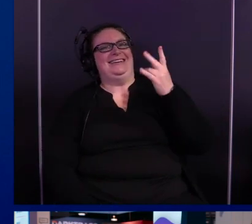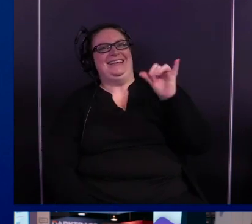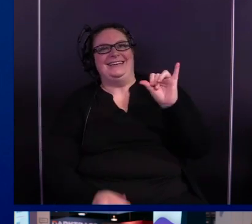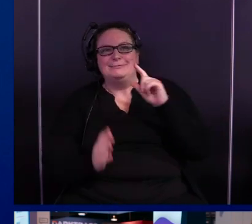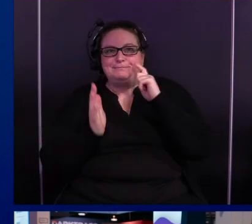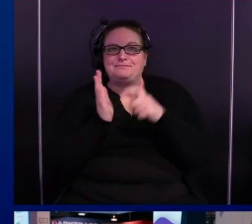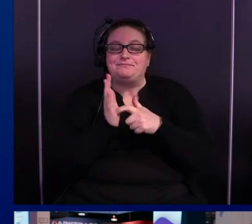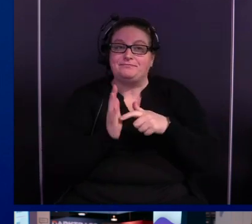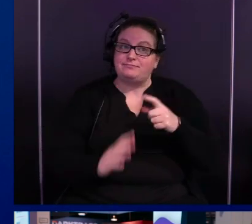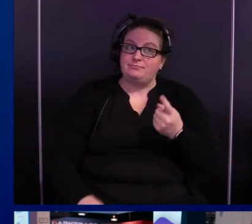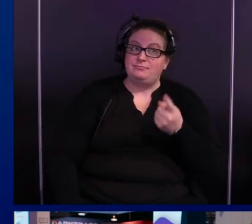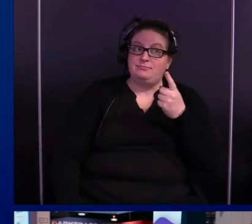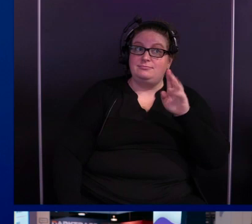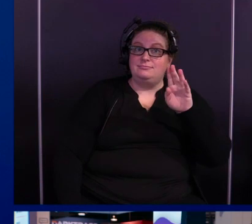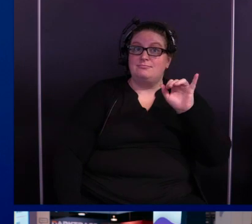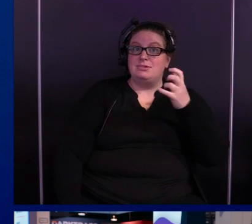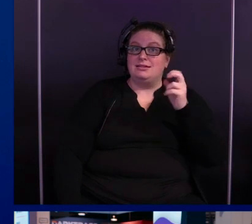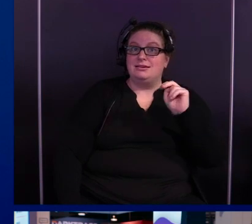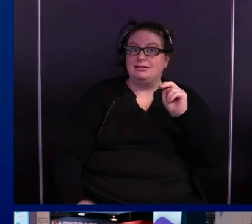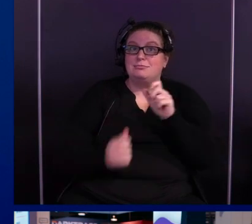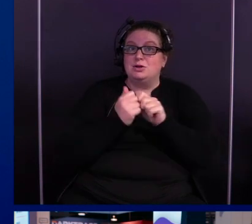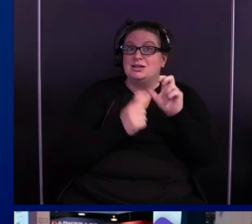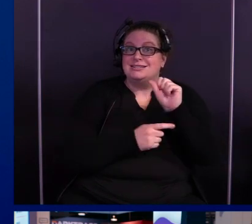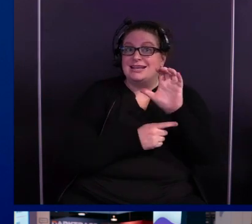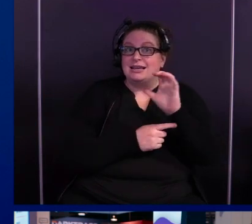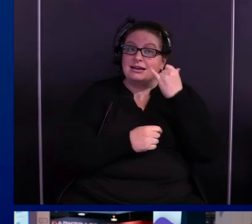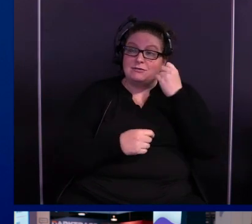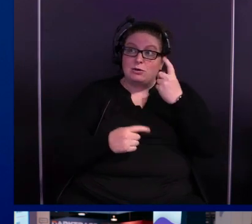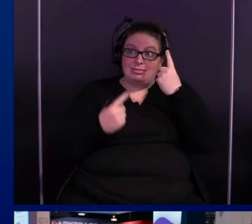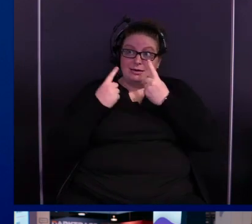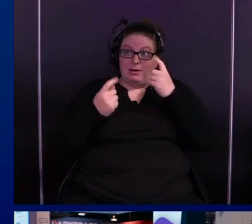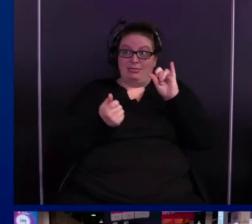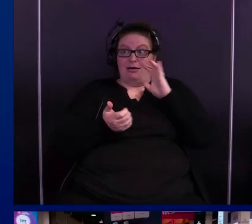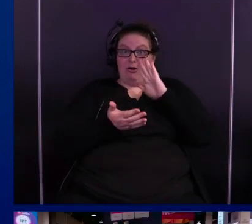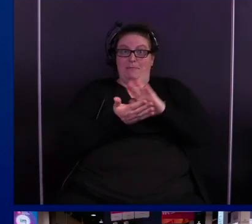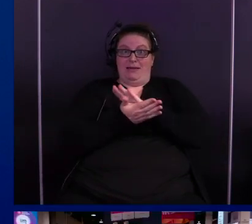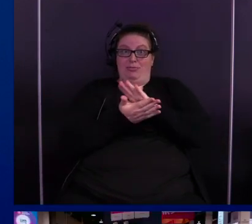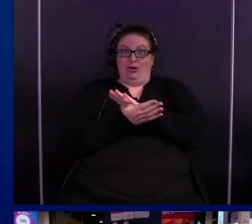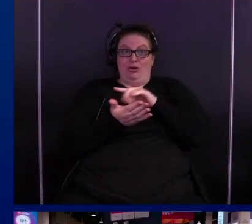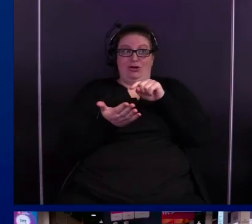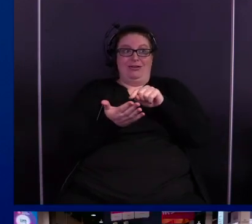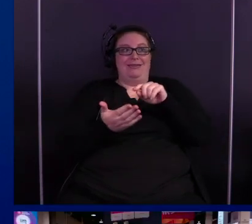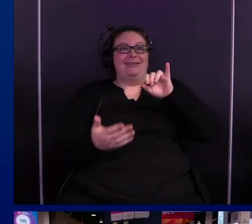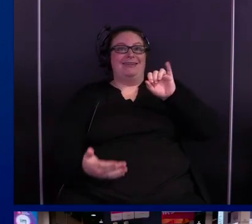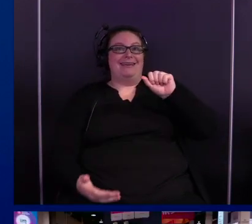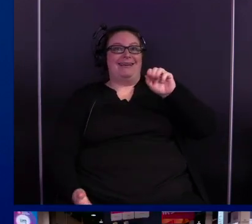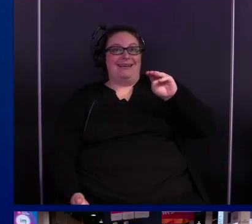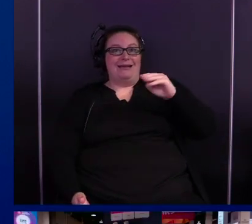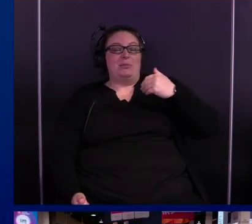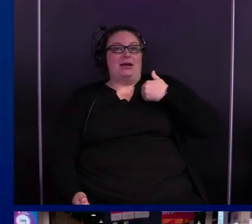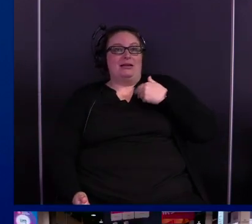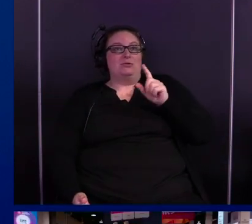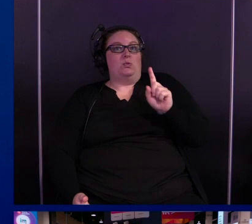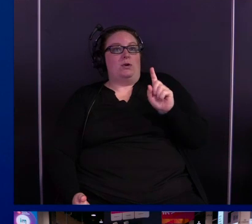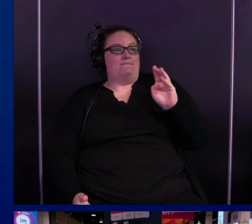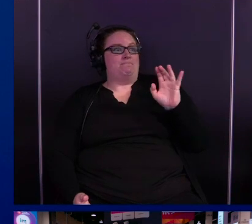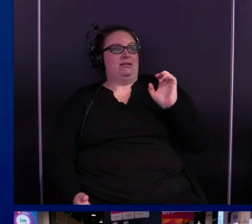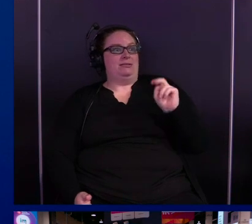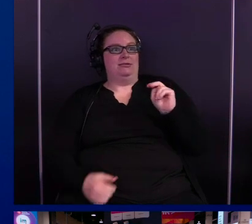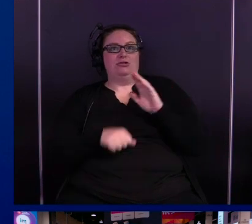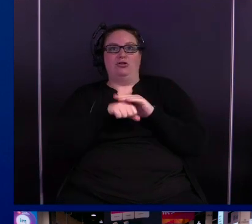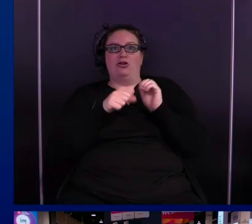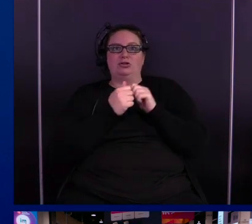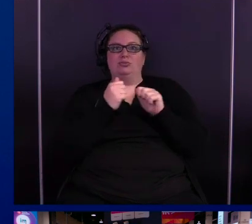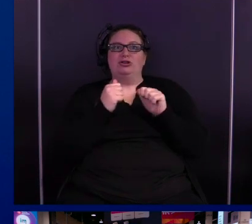billion a second is I mean, if you think about what that would look like on a sheet of paper. Yeah. IAM has 1 billion API calls per second, and I